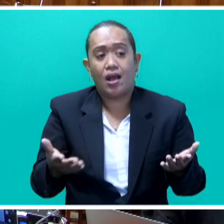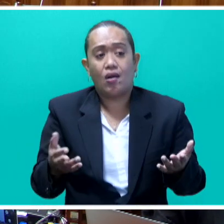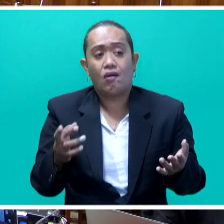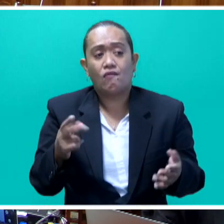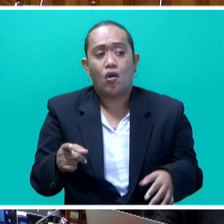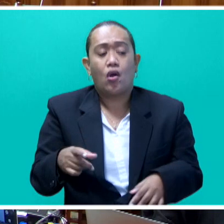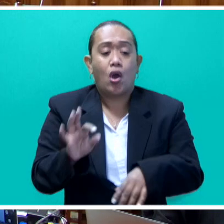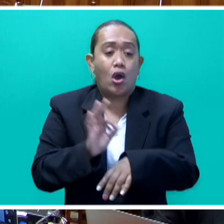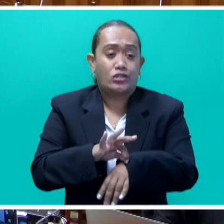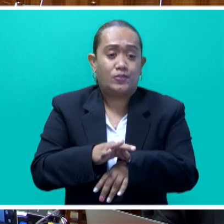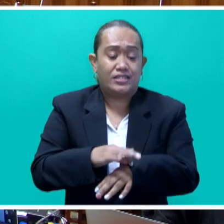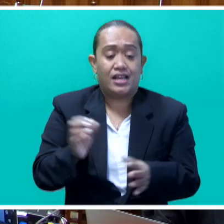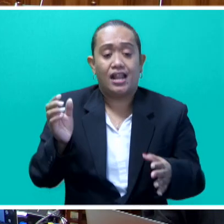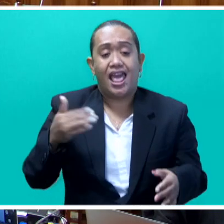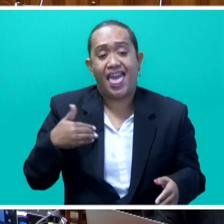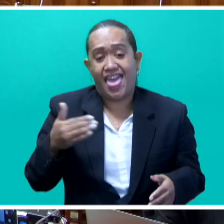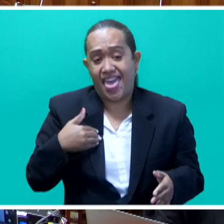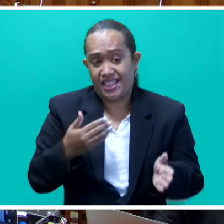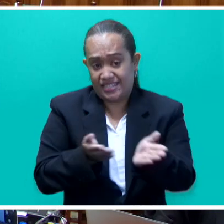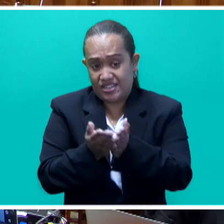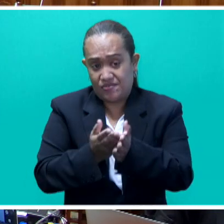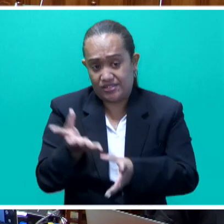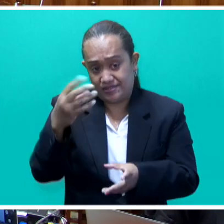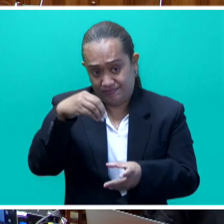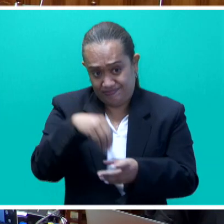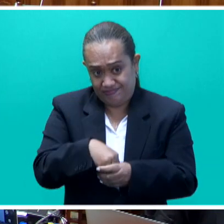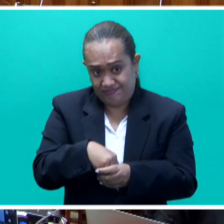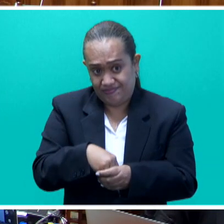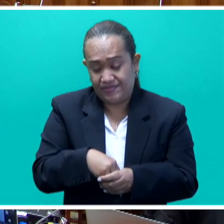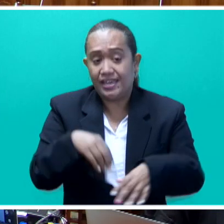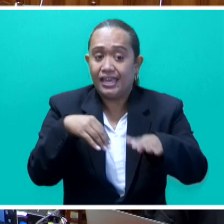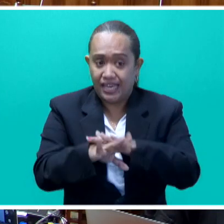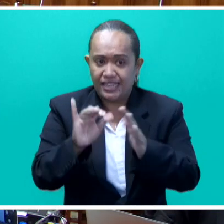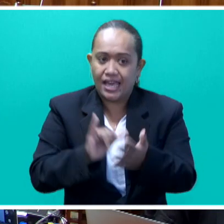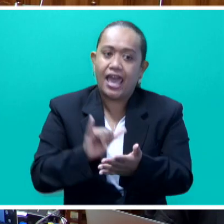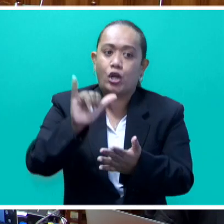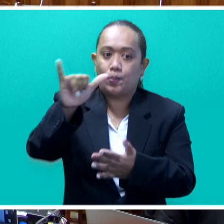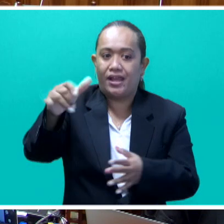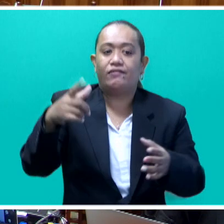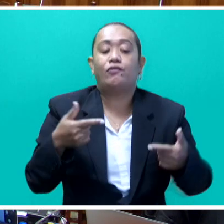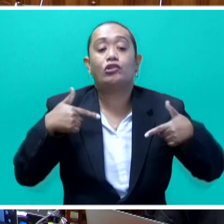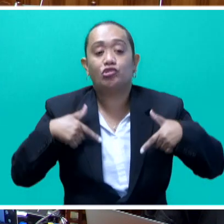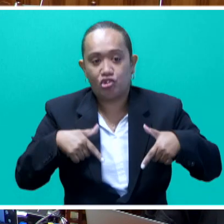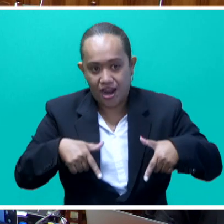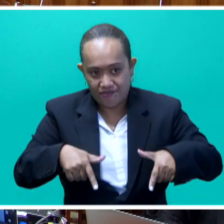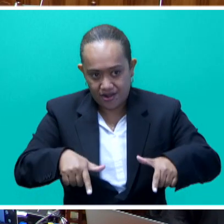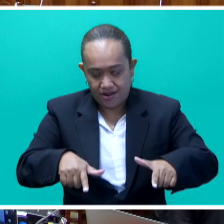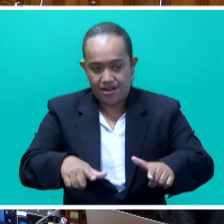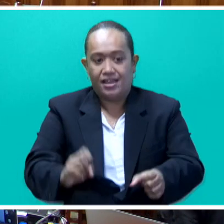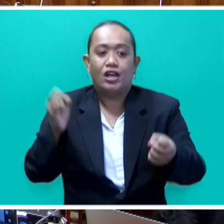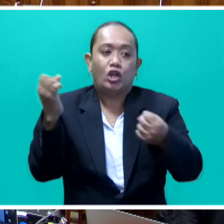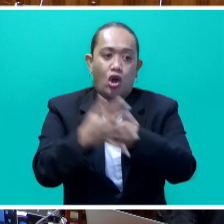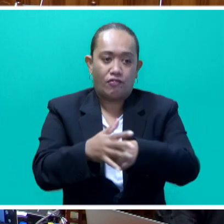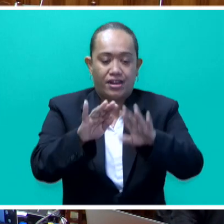hospital-grade health safety measures. It is the highest standard for travel safeguards in a COVID-19